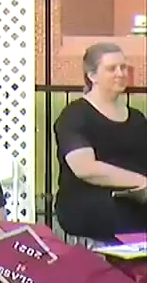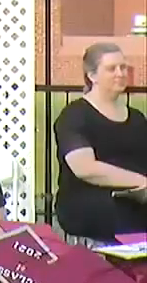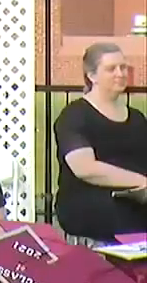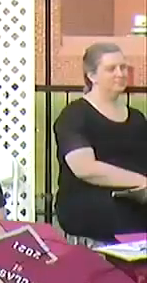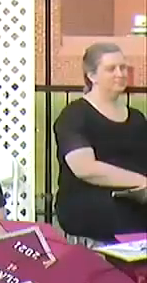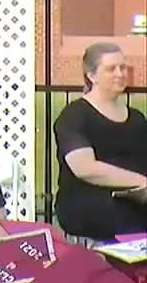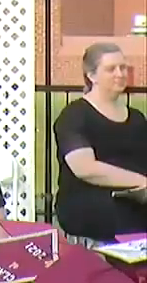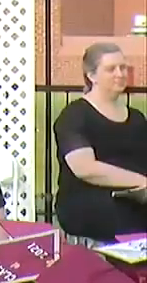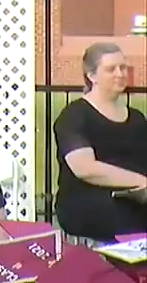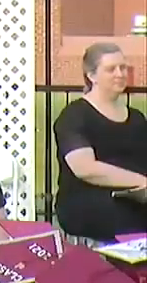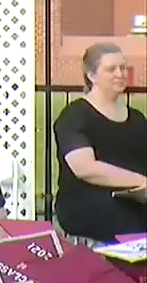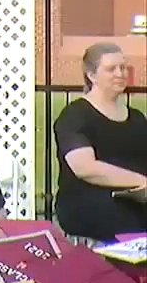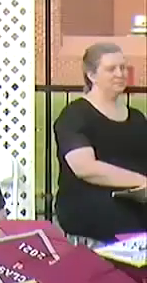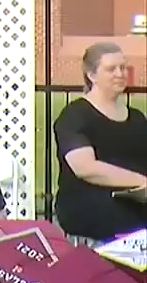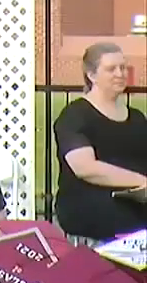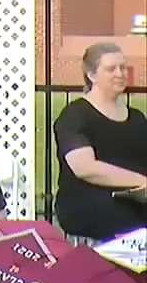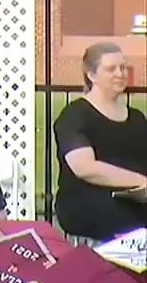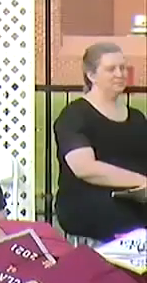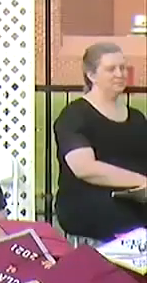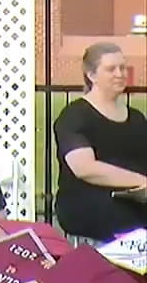Nina Lee Nolan.